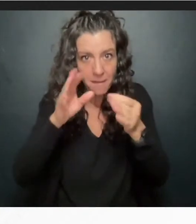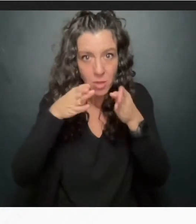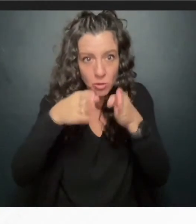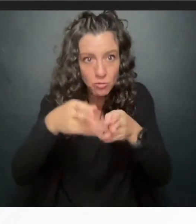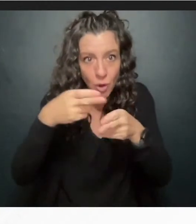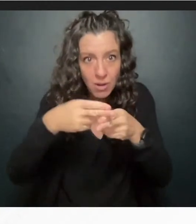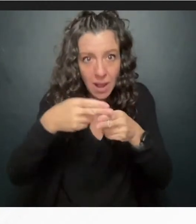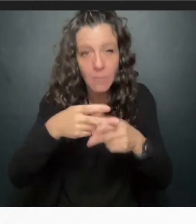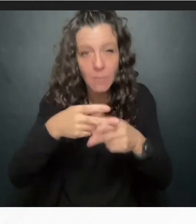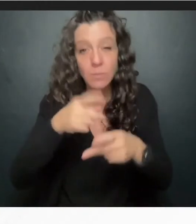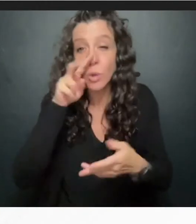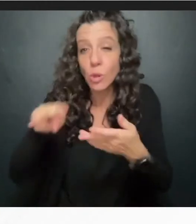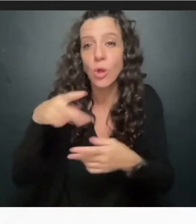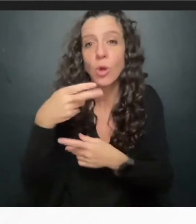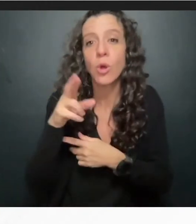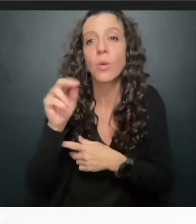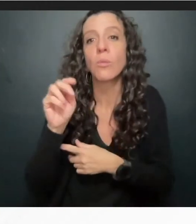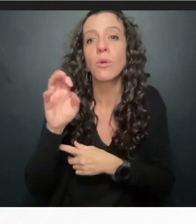to